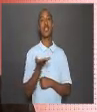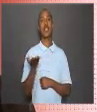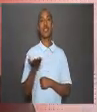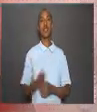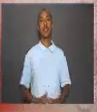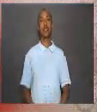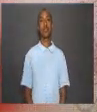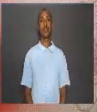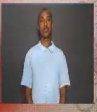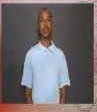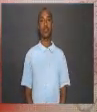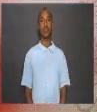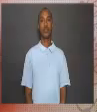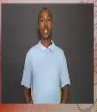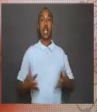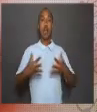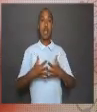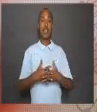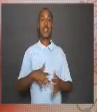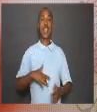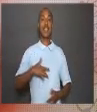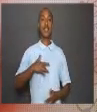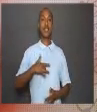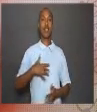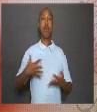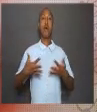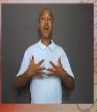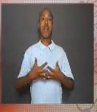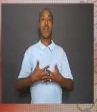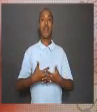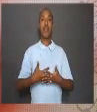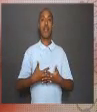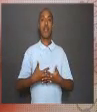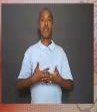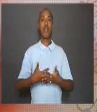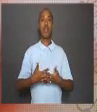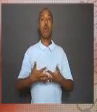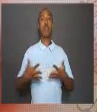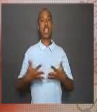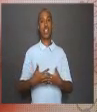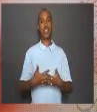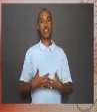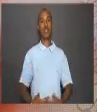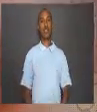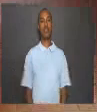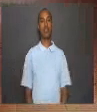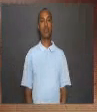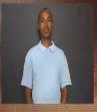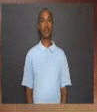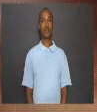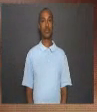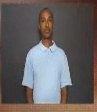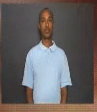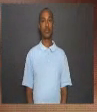substance. Makes sense? Combine, combination.